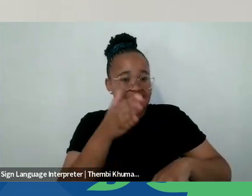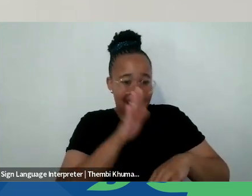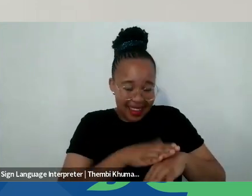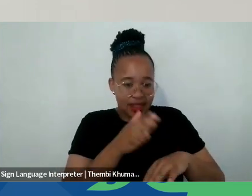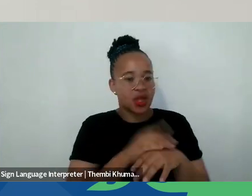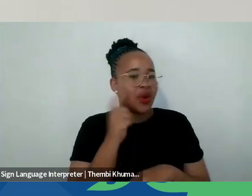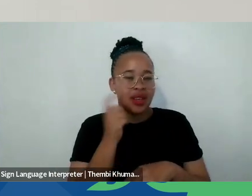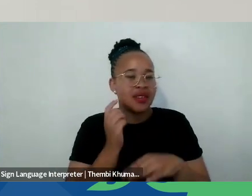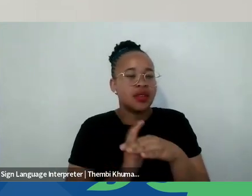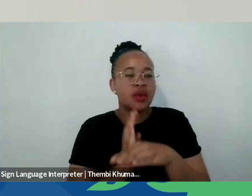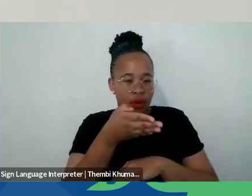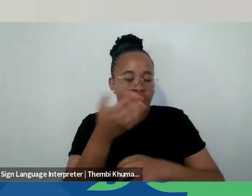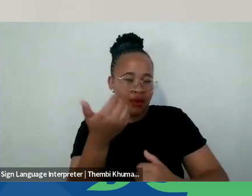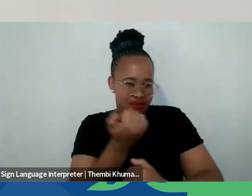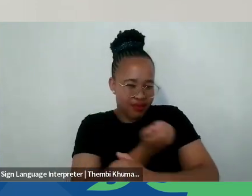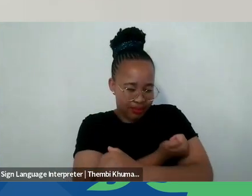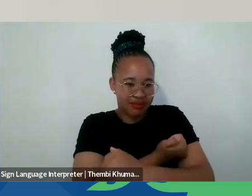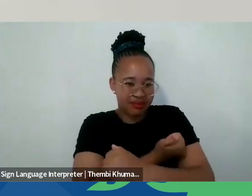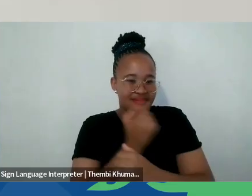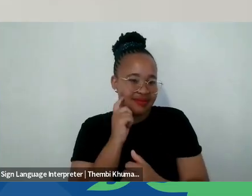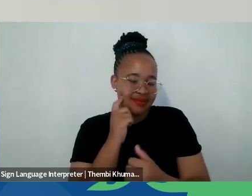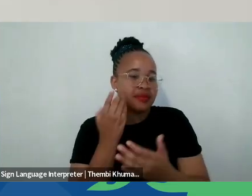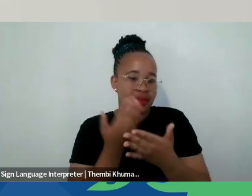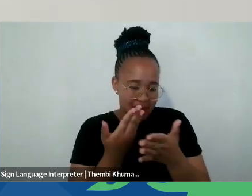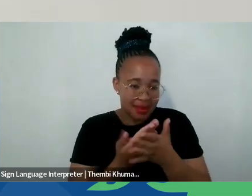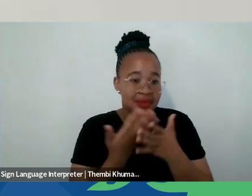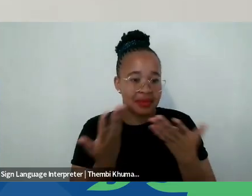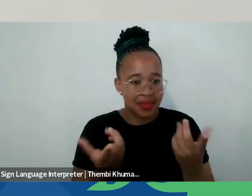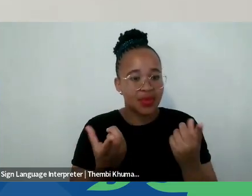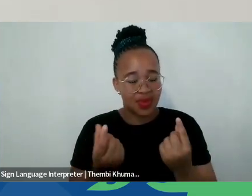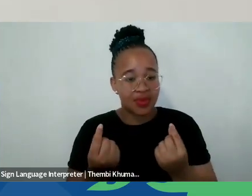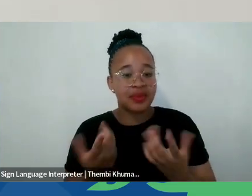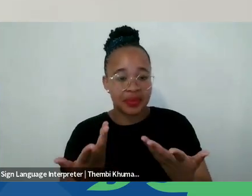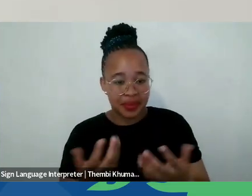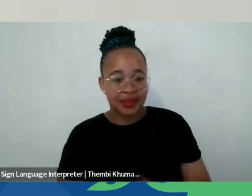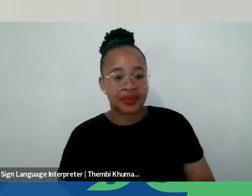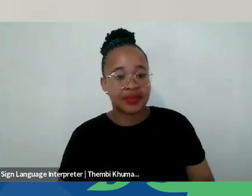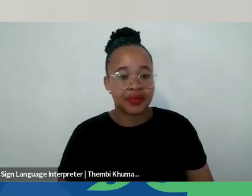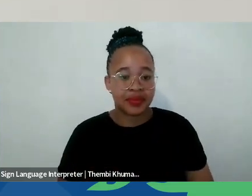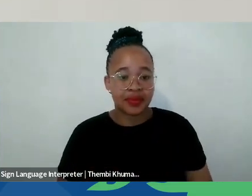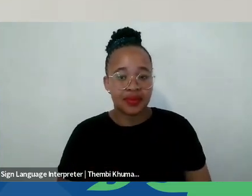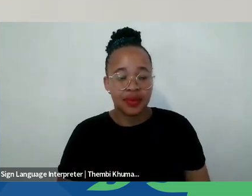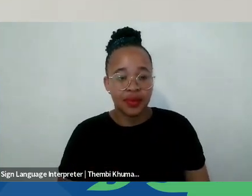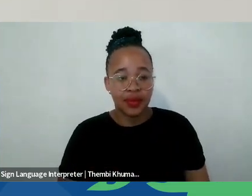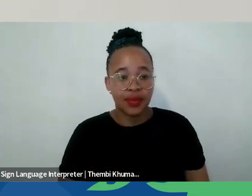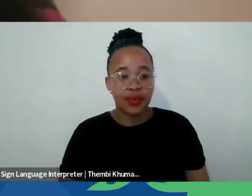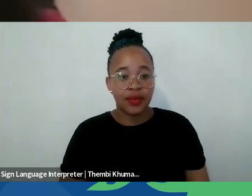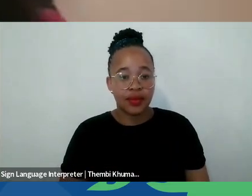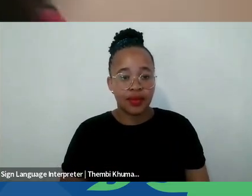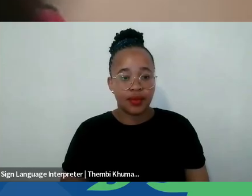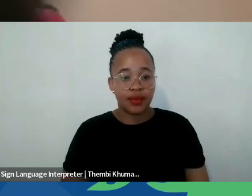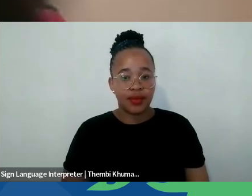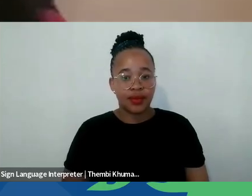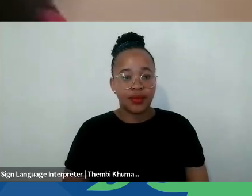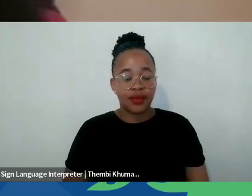overdose and faint and pass out, those sort of things. Thank you